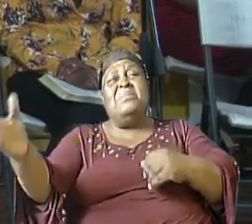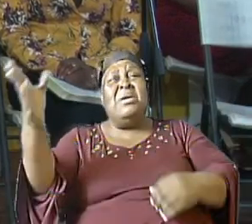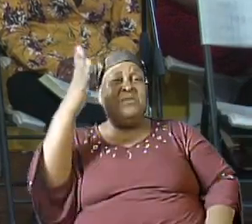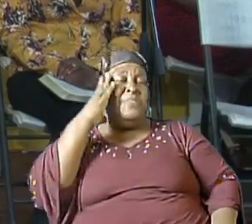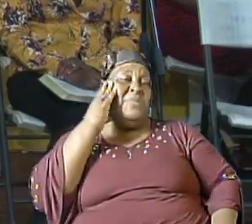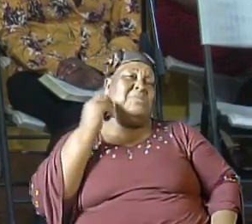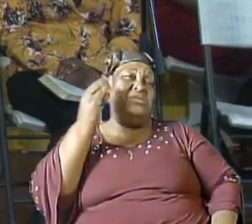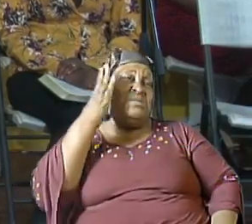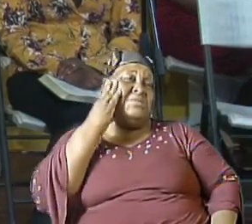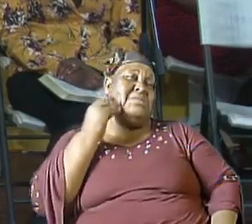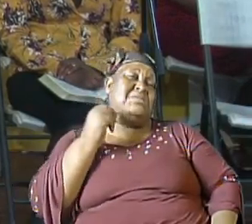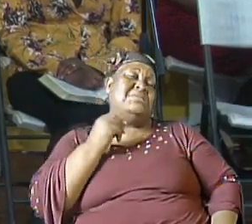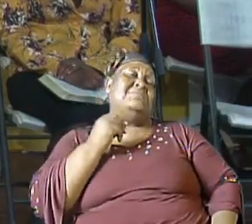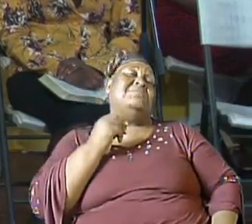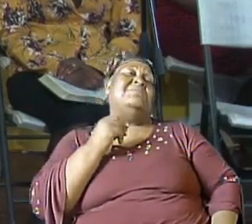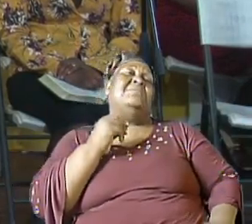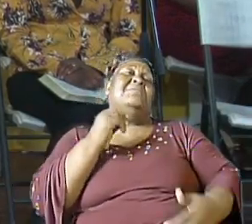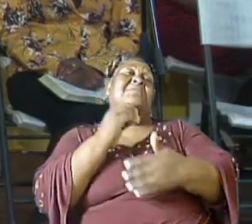them painful,